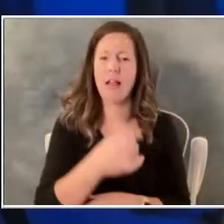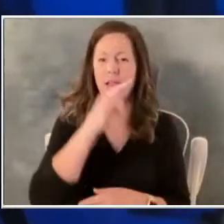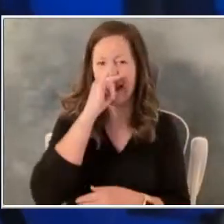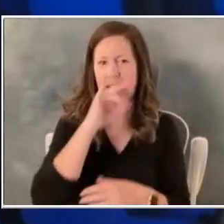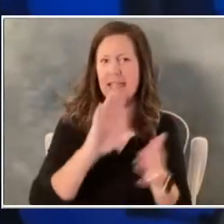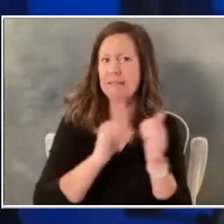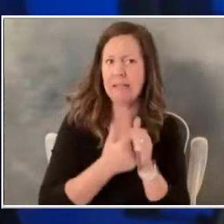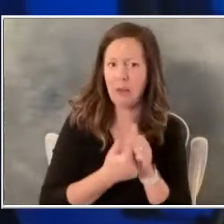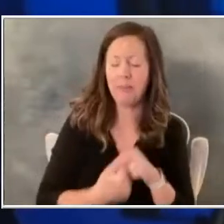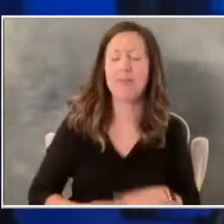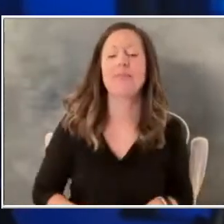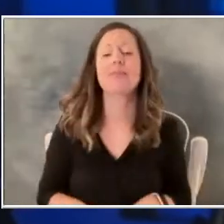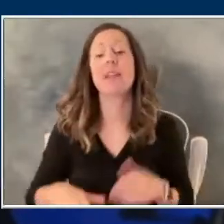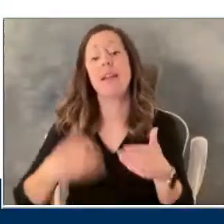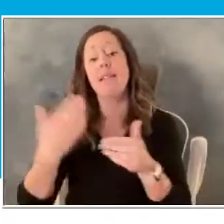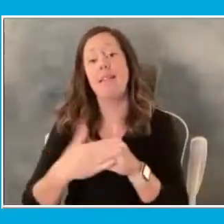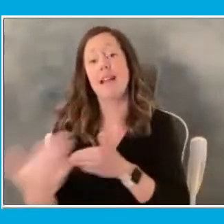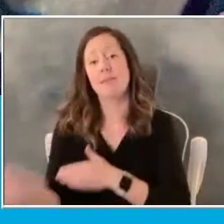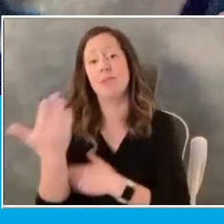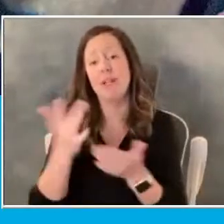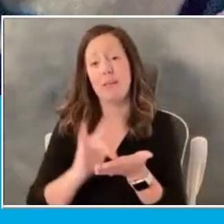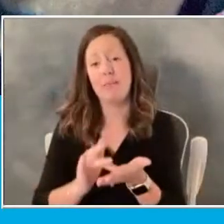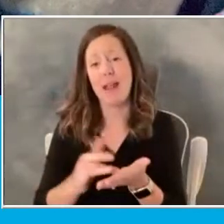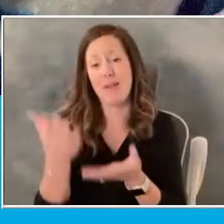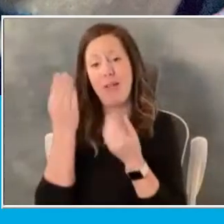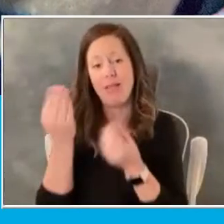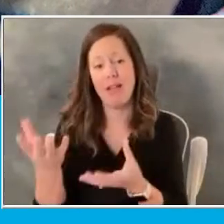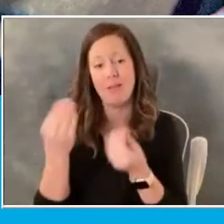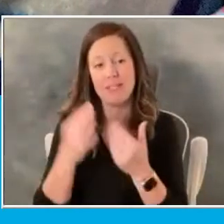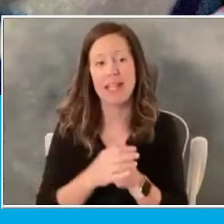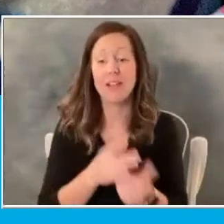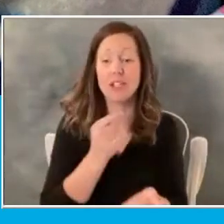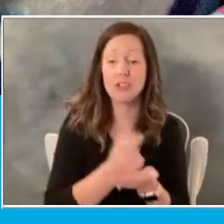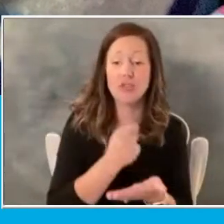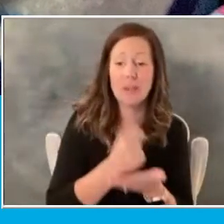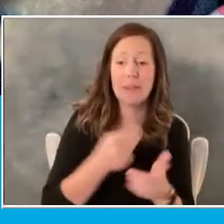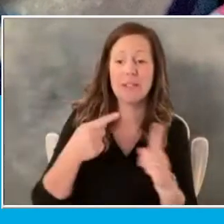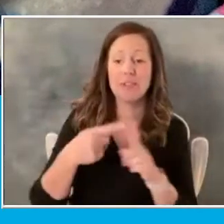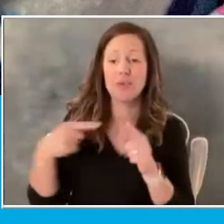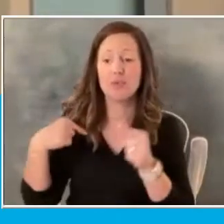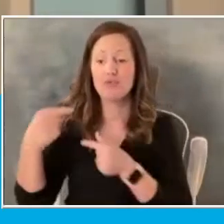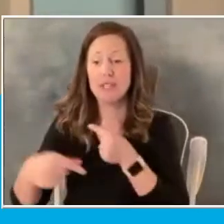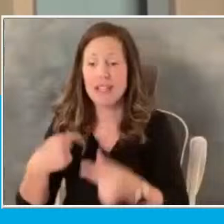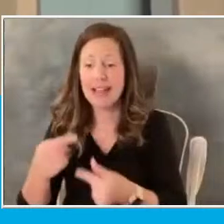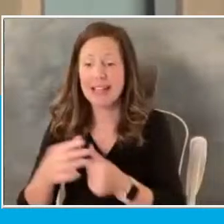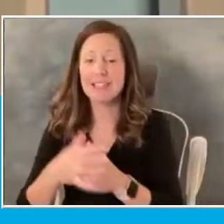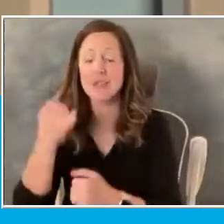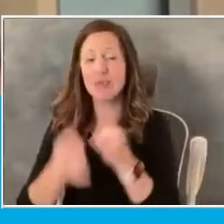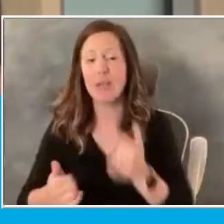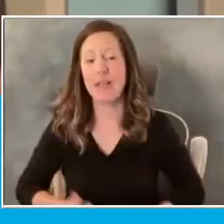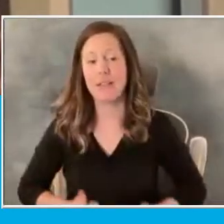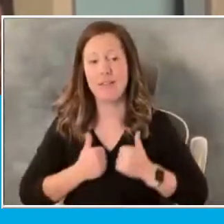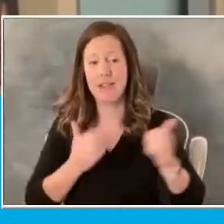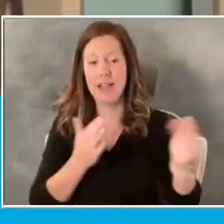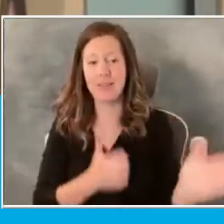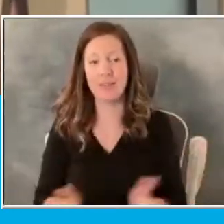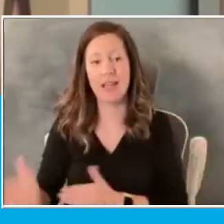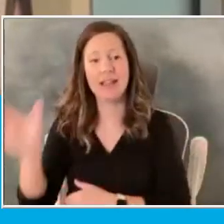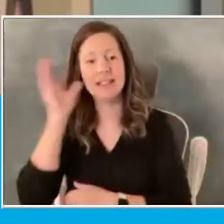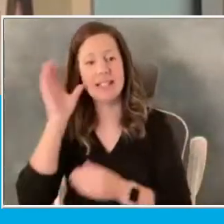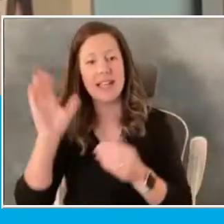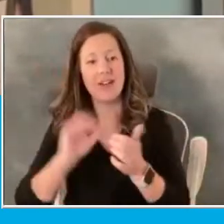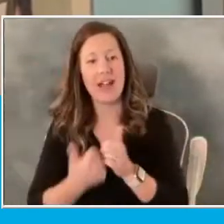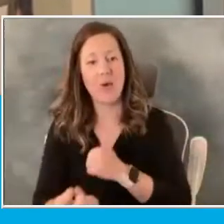Jessica Lovell on the next Morning Medical Update. From treatment to genetics to end-of-life plans. Hear how one